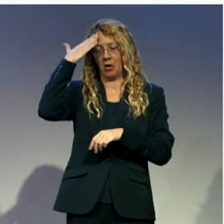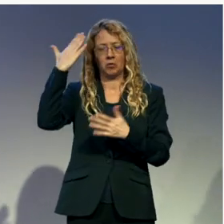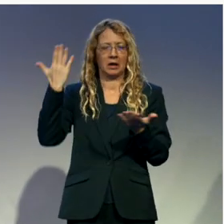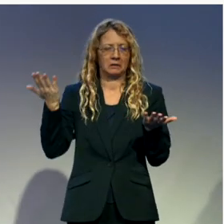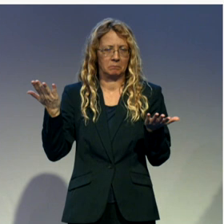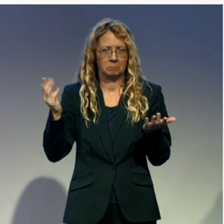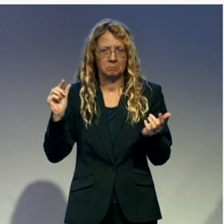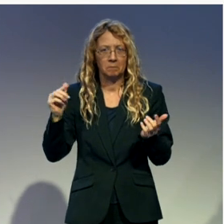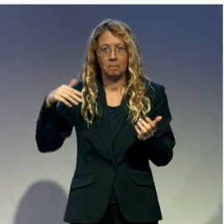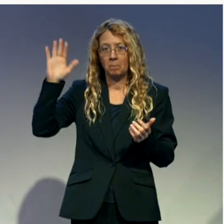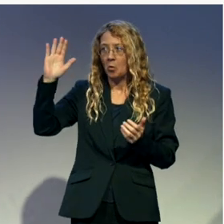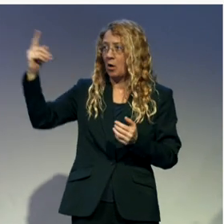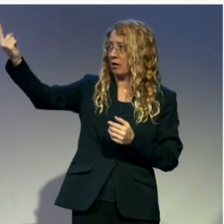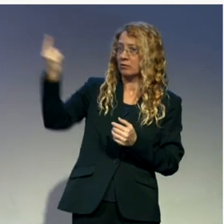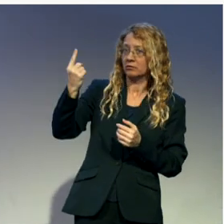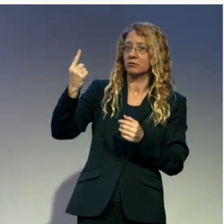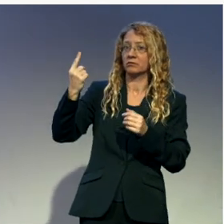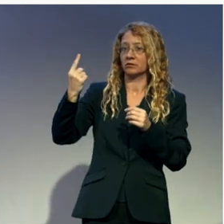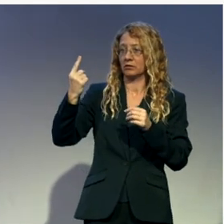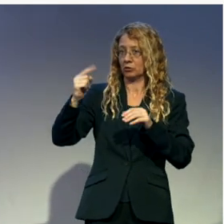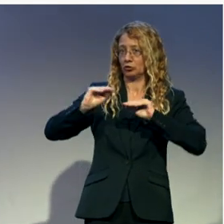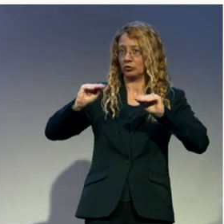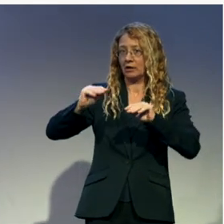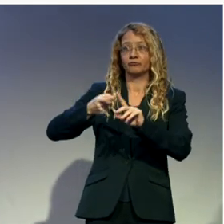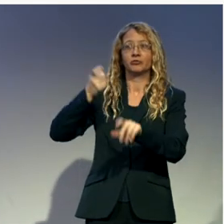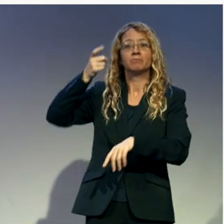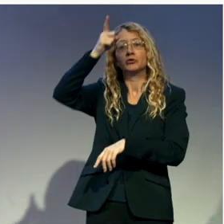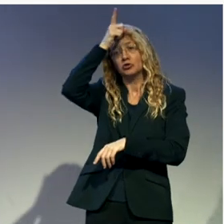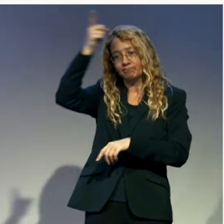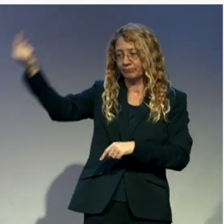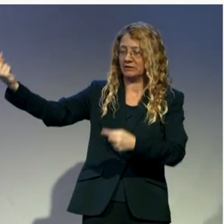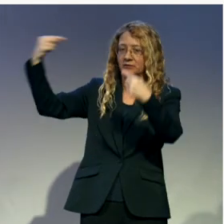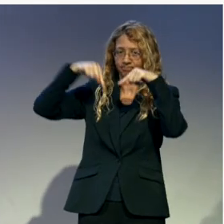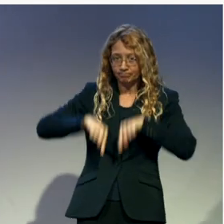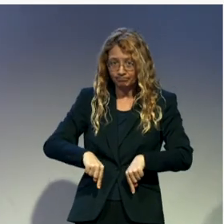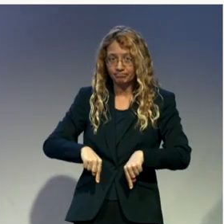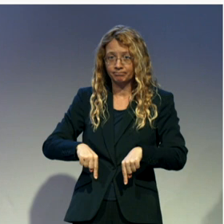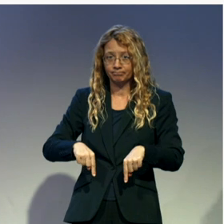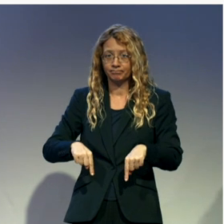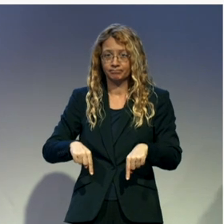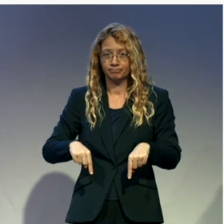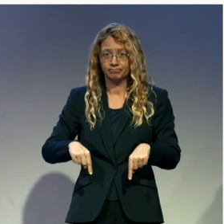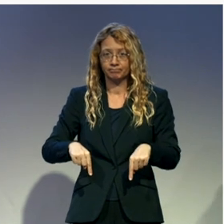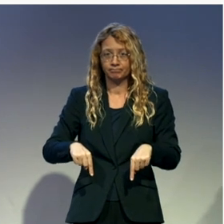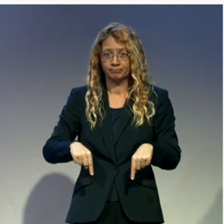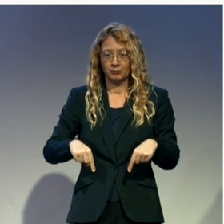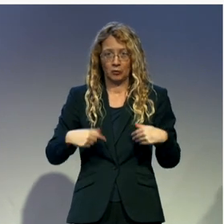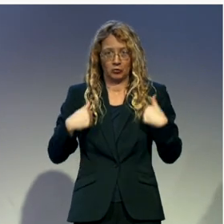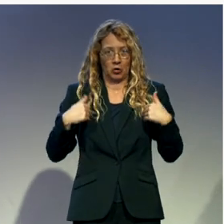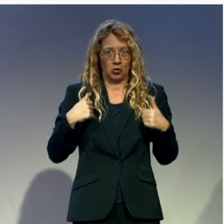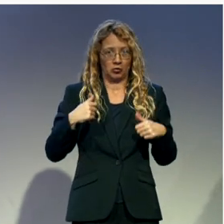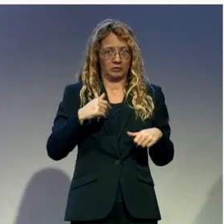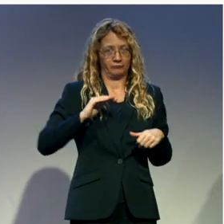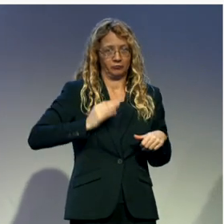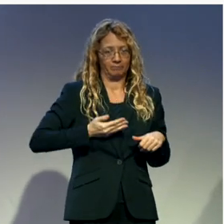to train blind girls on breast, totally in focus. Doctor sitting with me